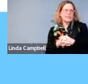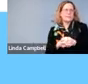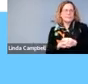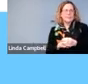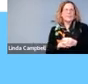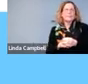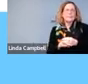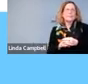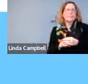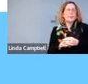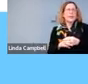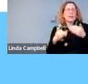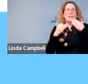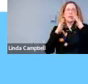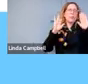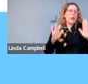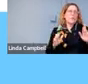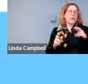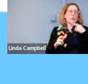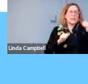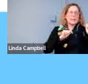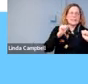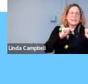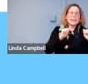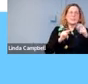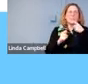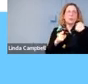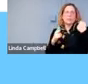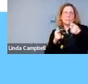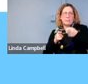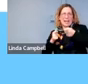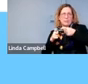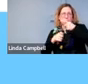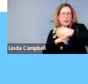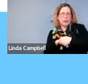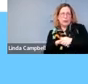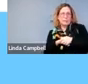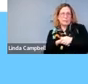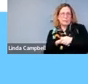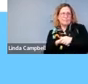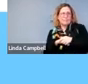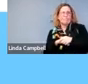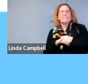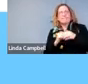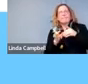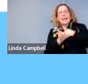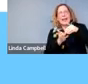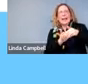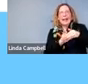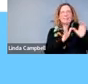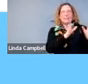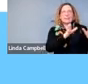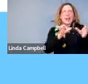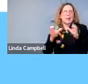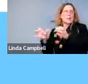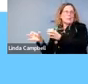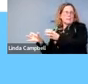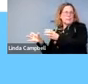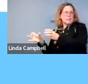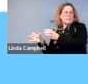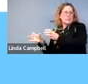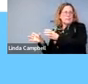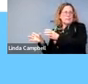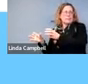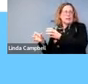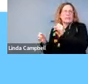It's stored in various locations. We have wonderful risk assessments and risk management programs, but again,